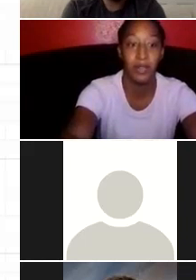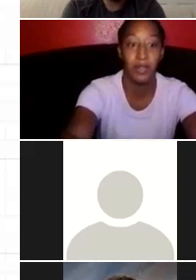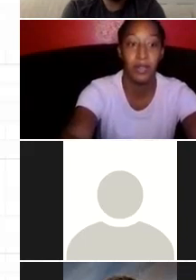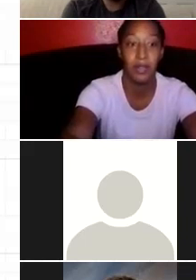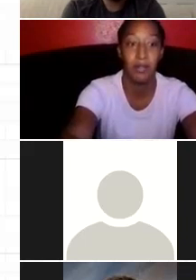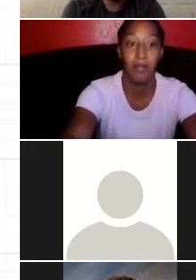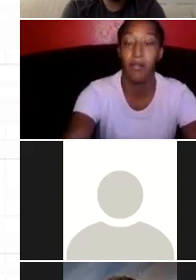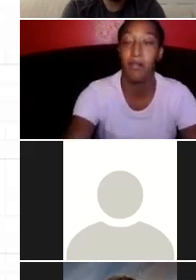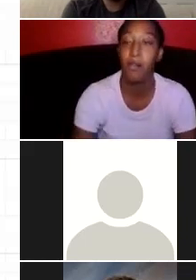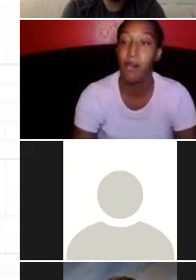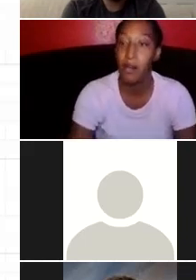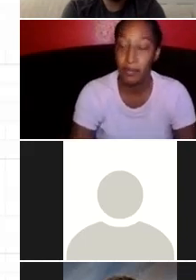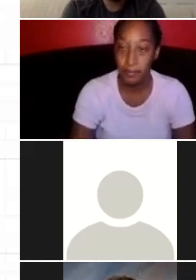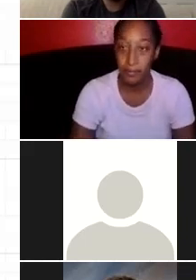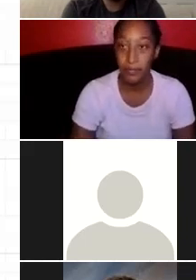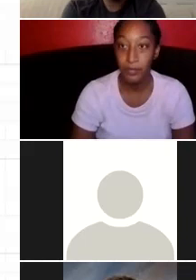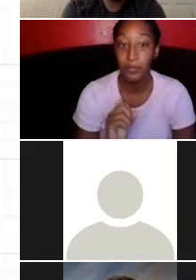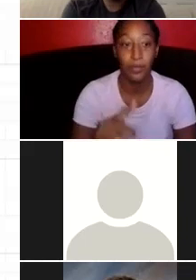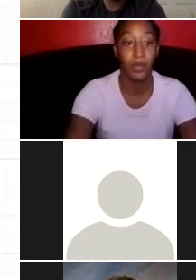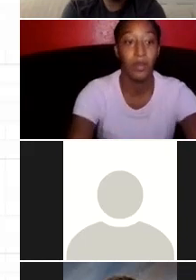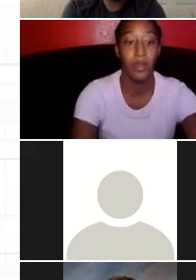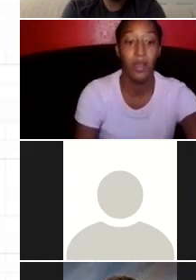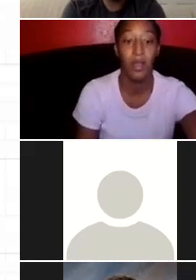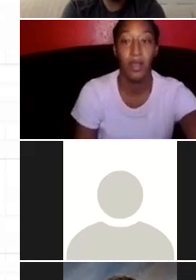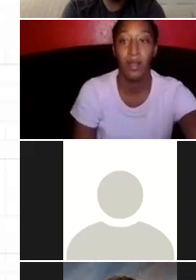Not sure I understand. Say again.